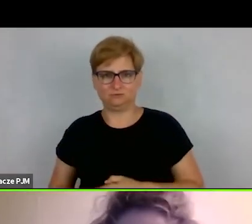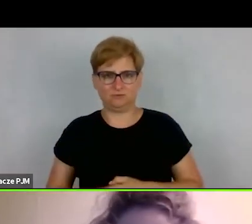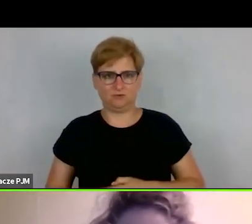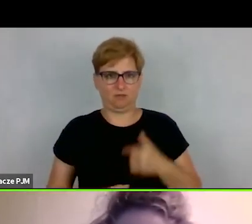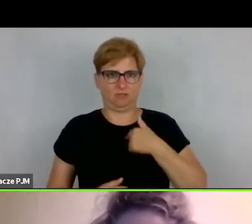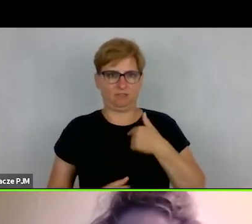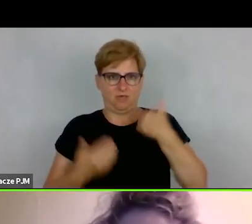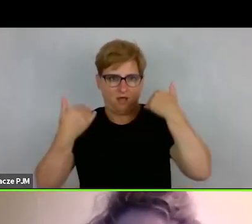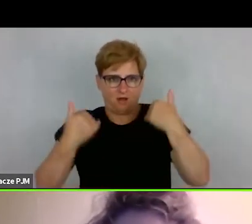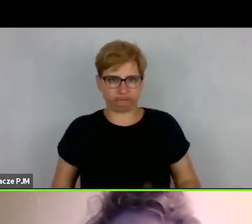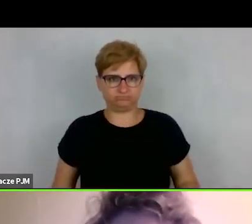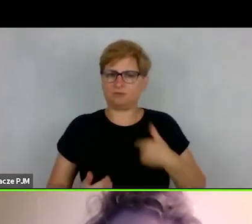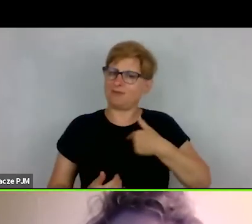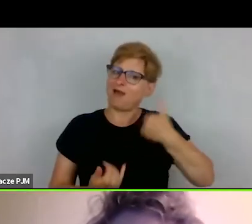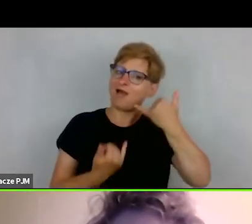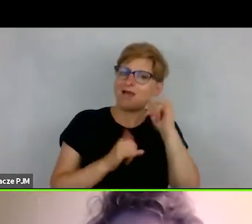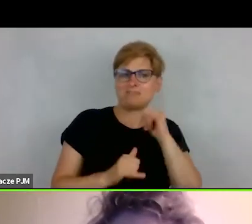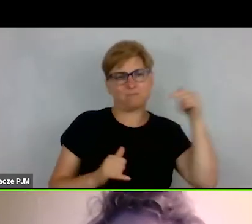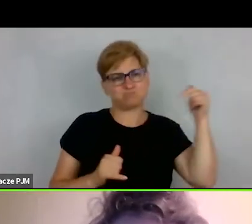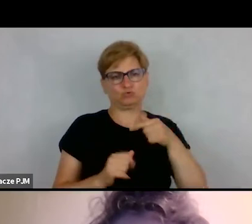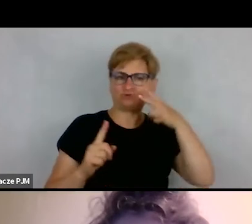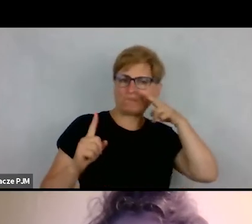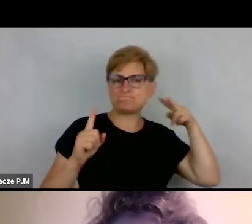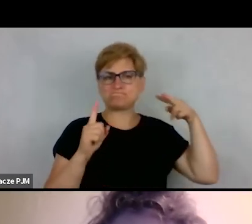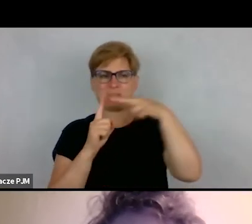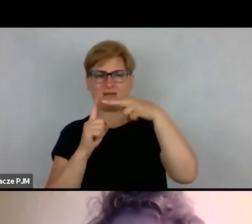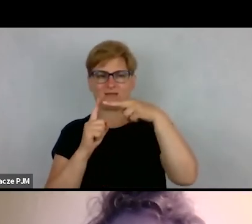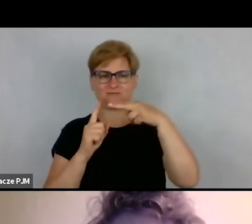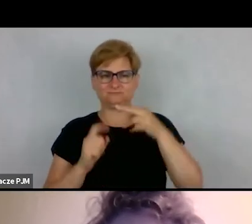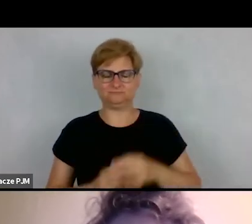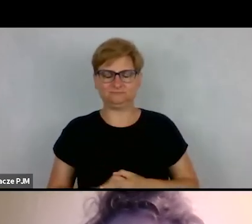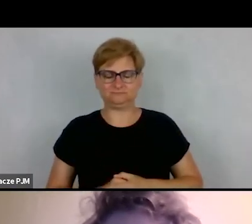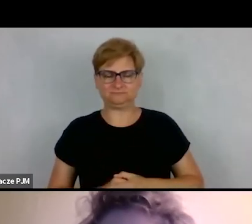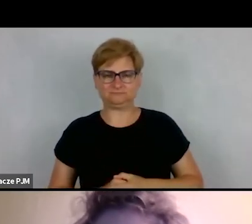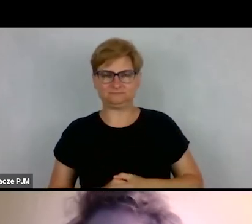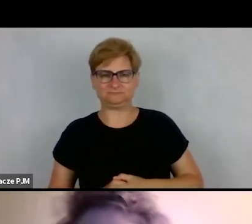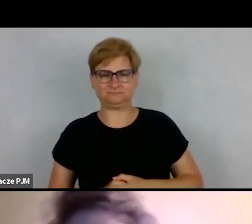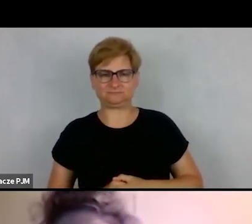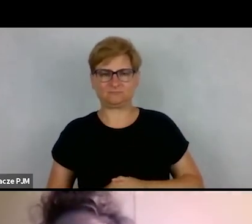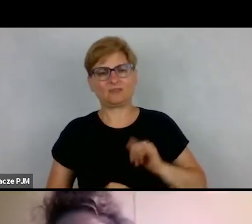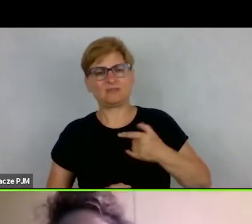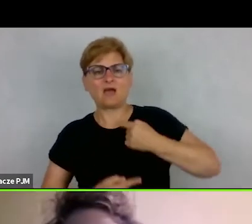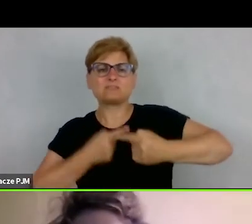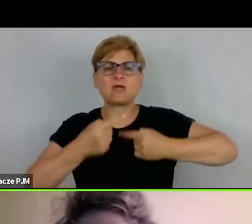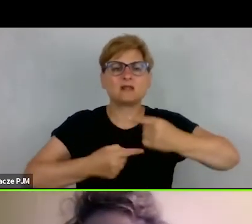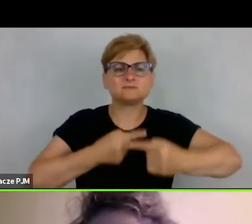so there's an openness beyond what I would often have expected. Wow.